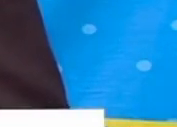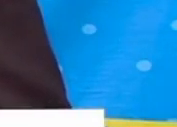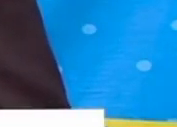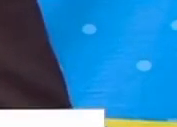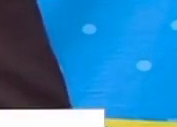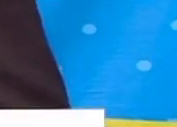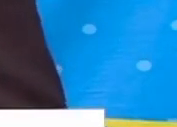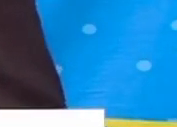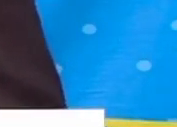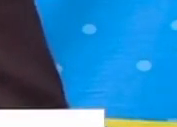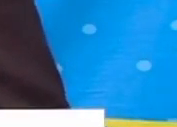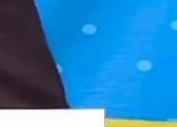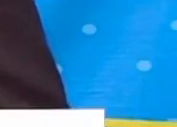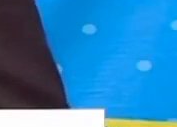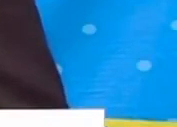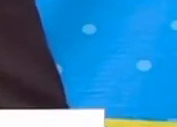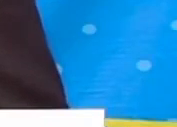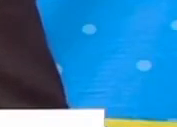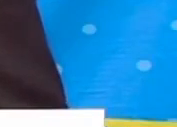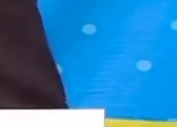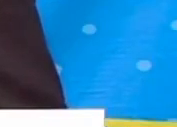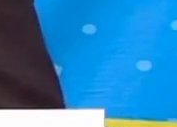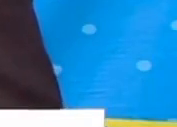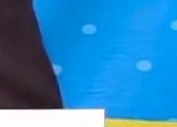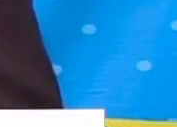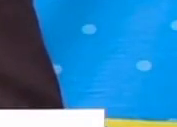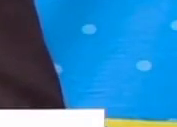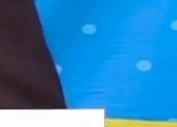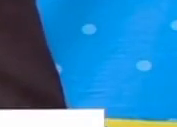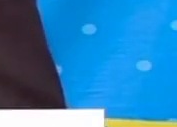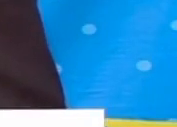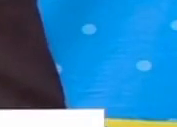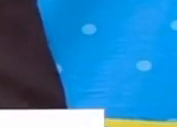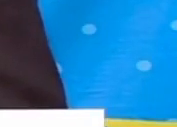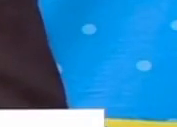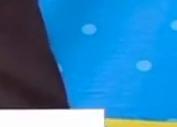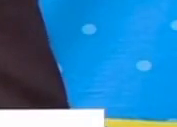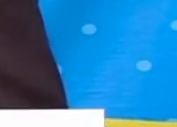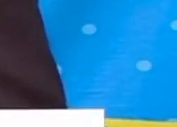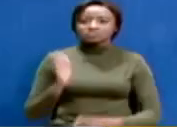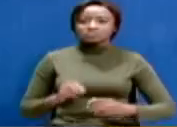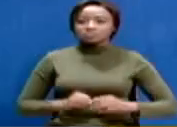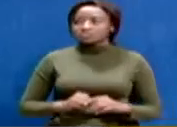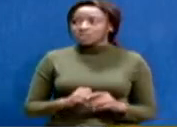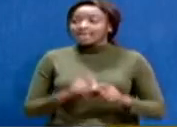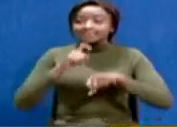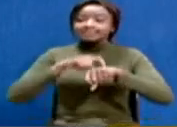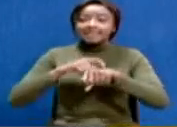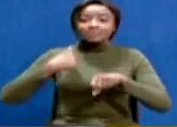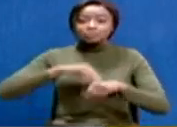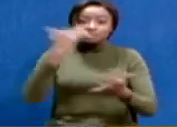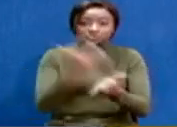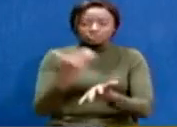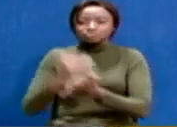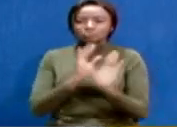Let's think of it this way. The more we restrict our movements or stay at home, the less we are